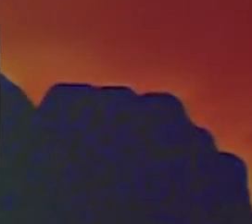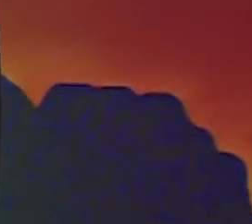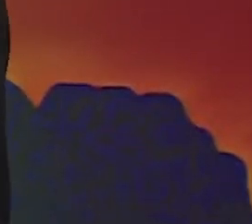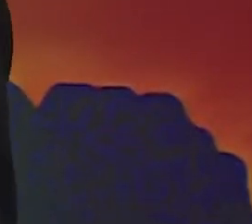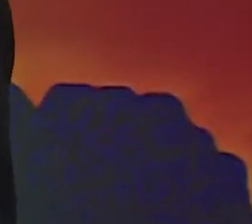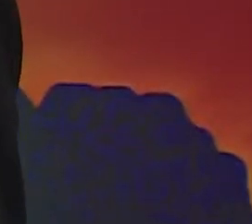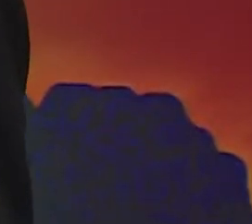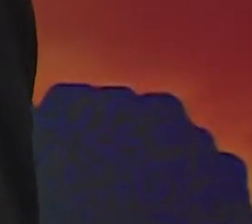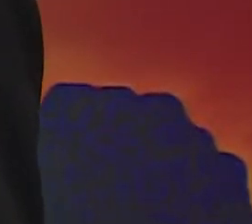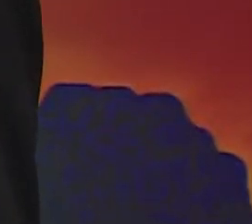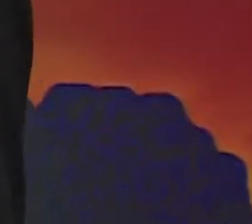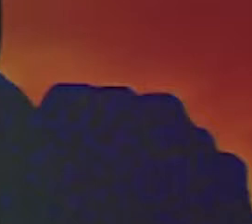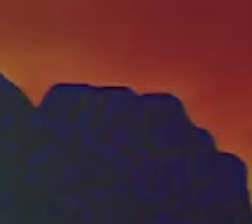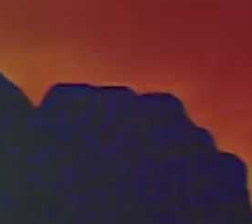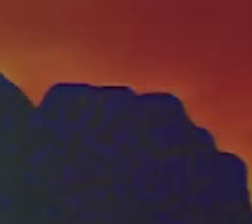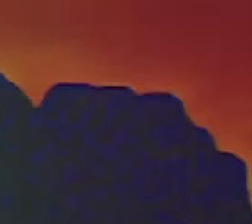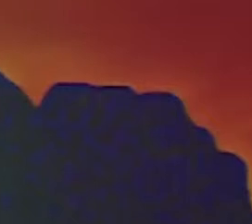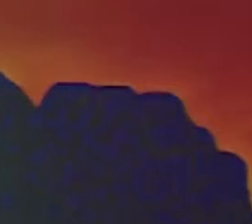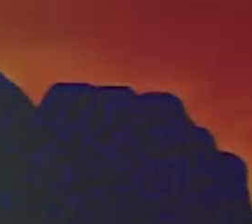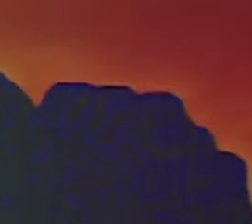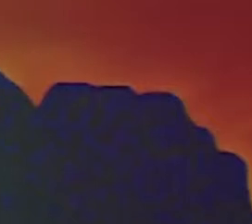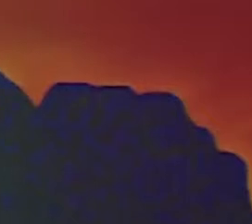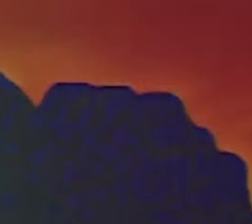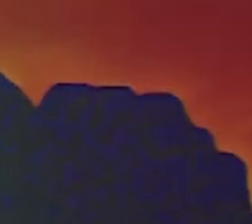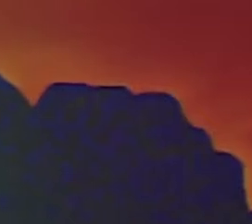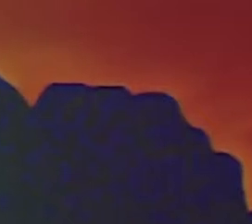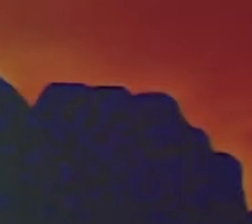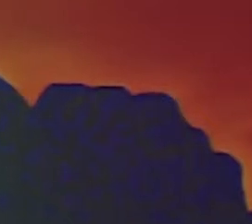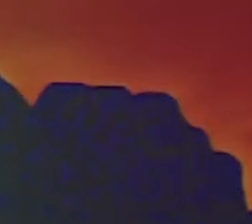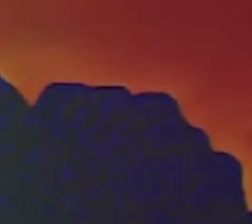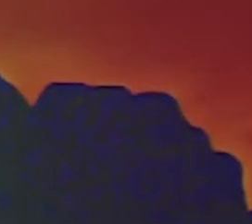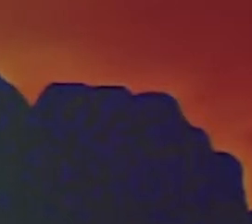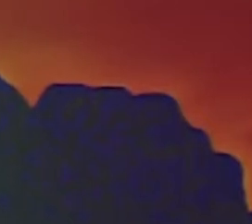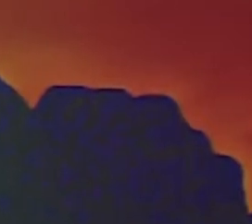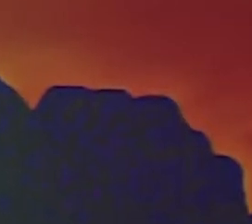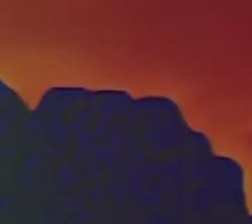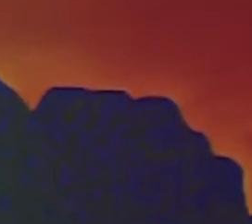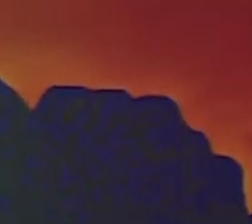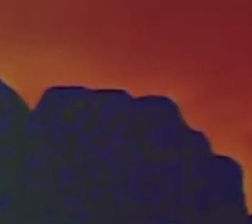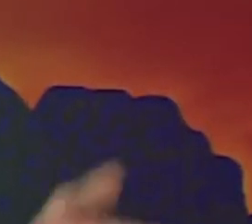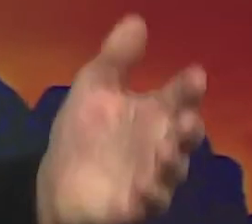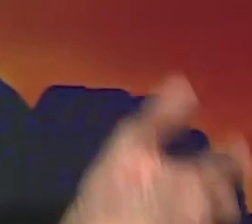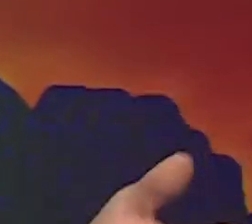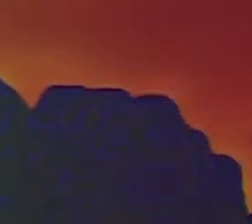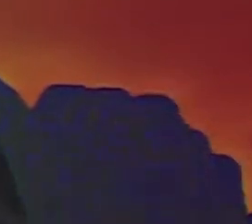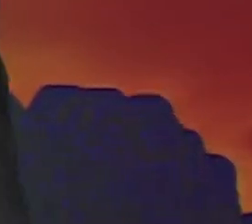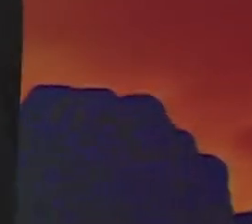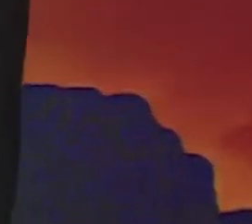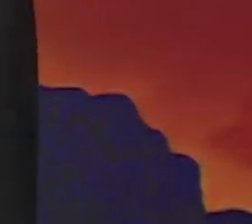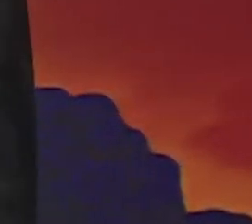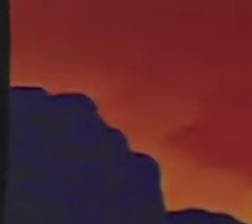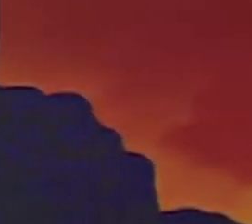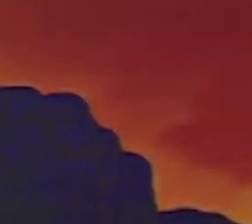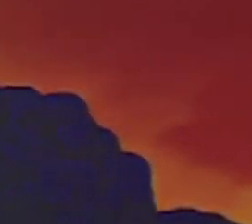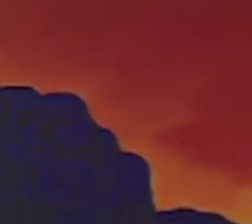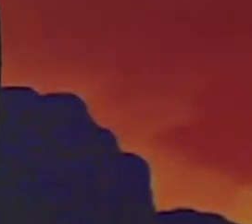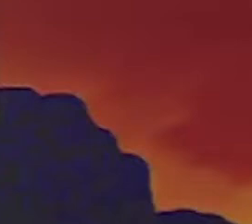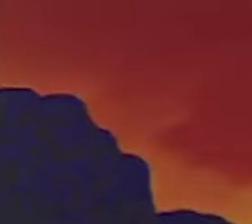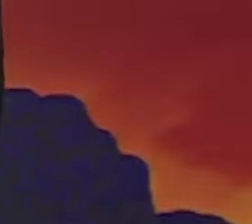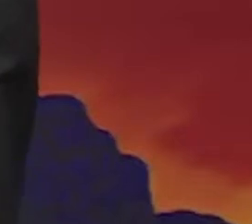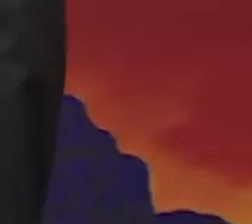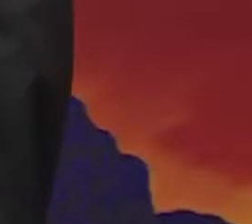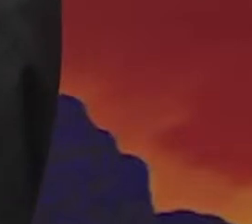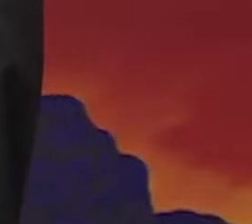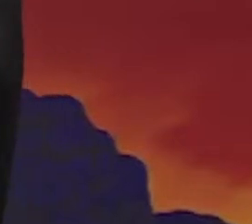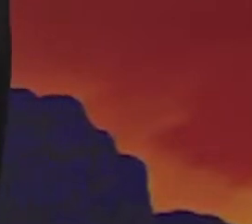the platform, of the many baptisms that were taking place in Uganda. How'd you like to greet Uganda? Just